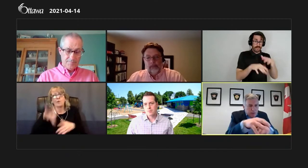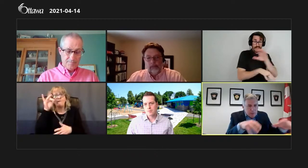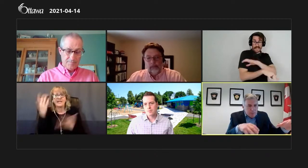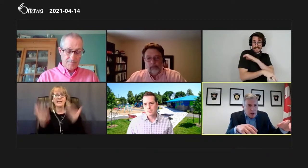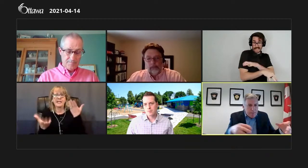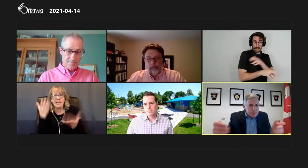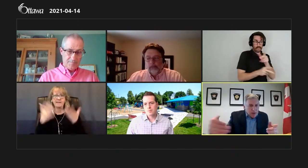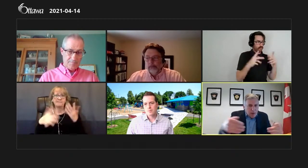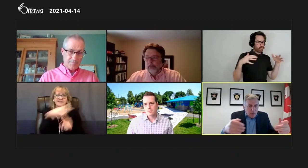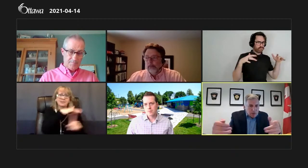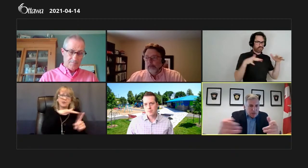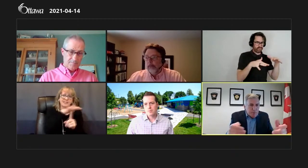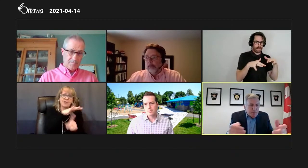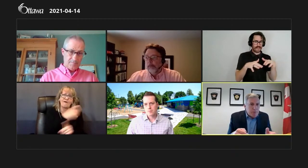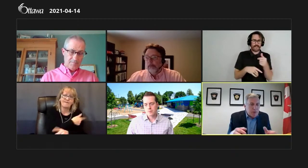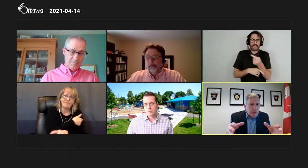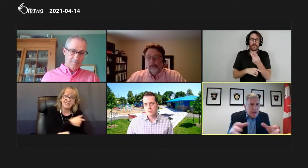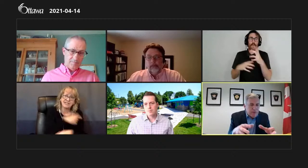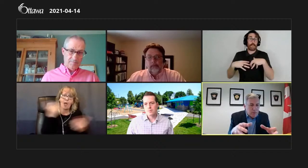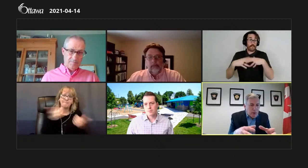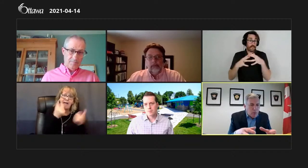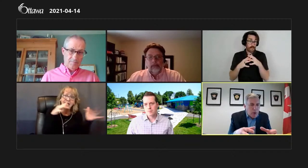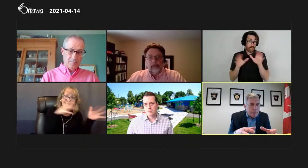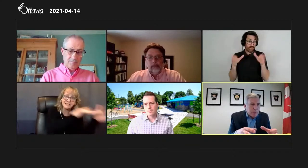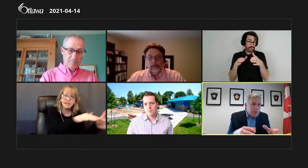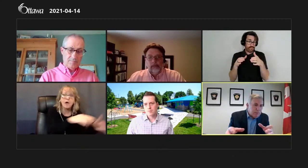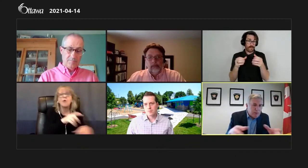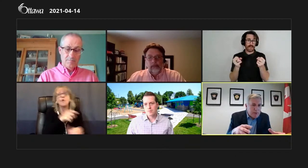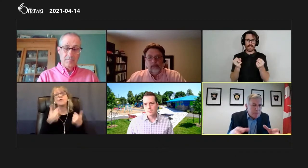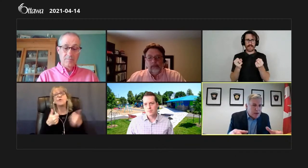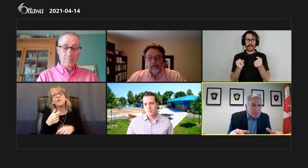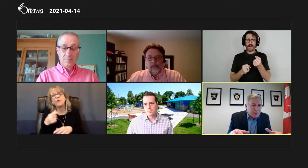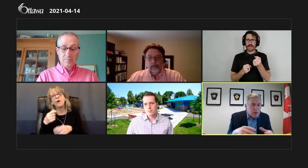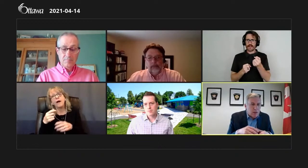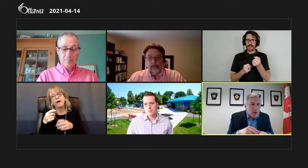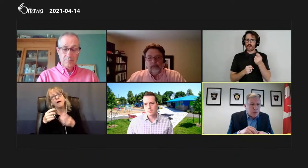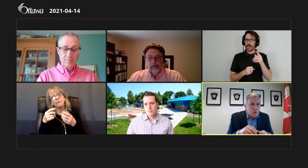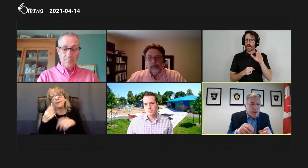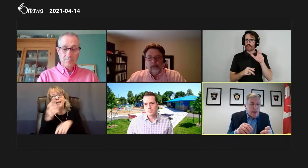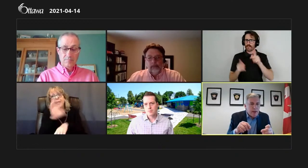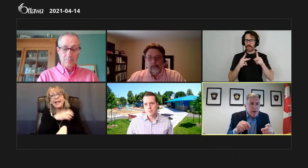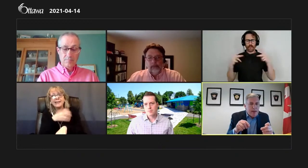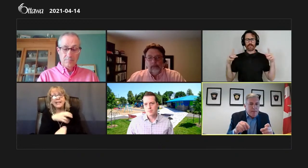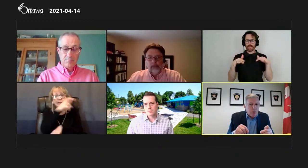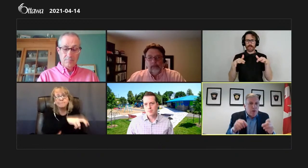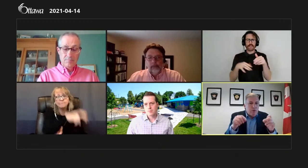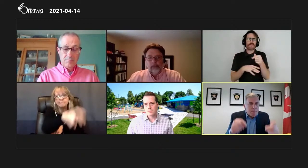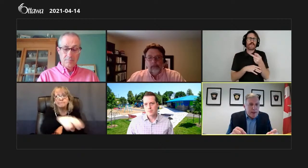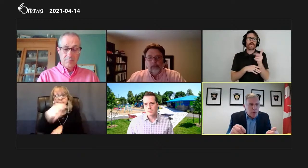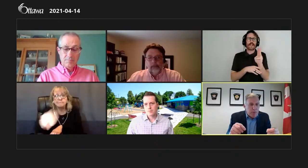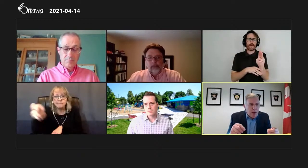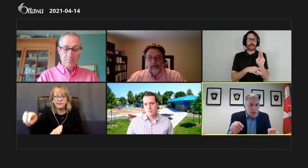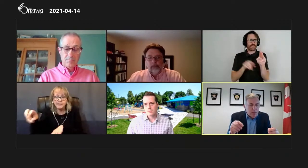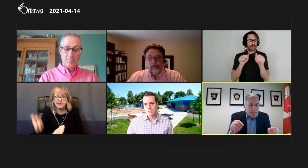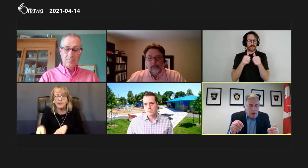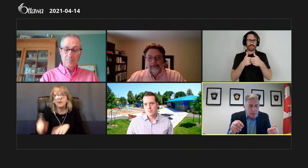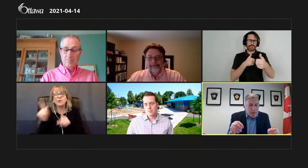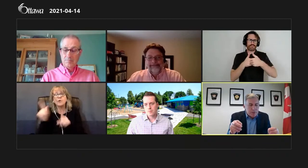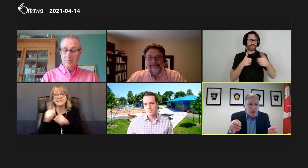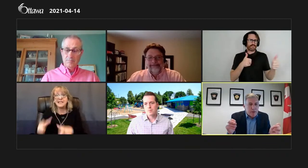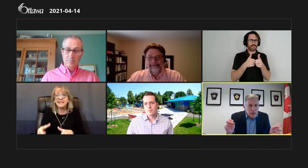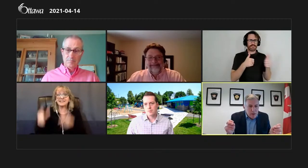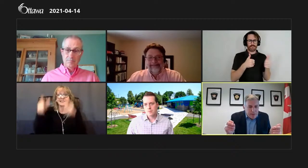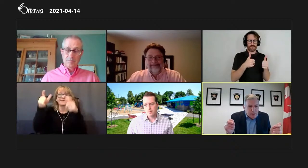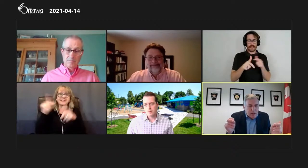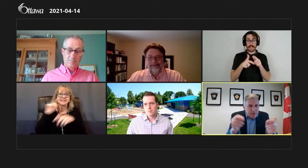doing these pop-ups where several people can get to like one building, but it may be a couple of kilometers away. And then we're going to do the micro pop-ups